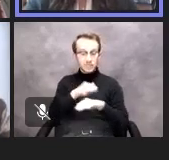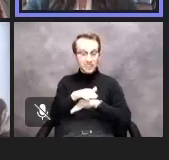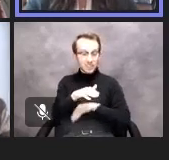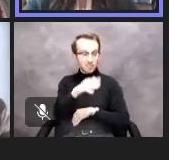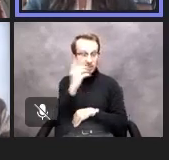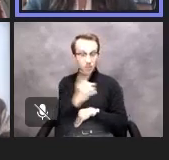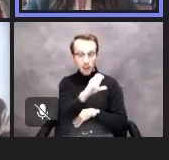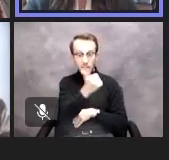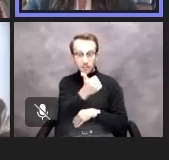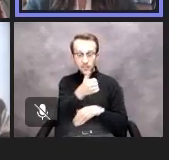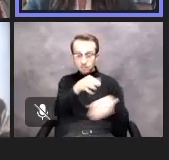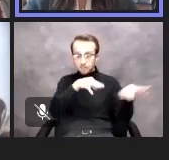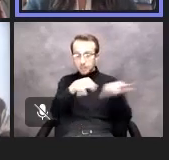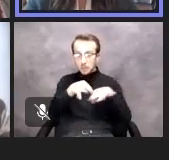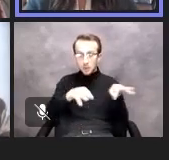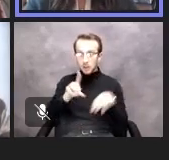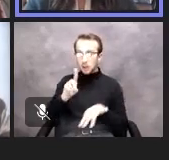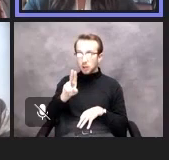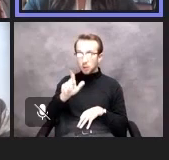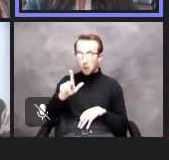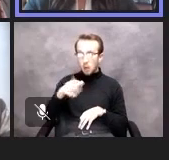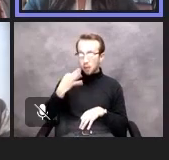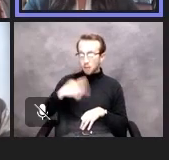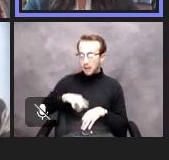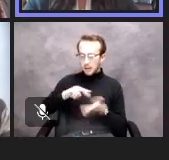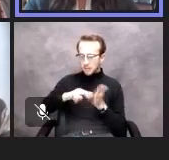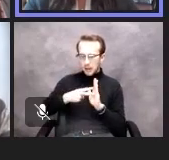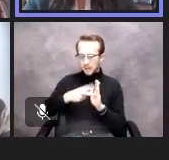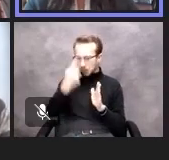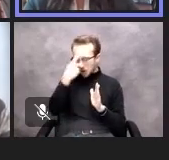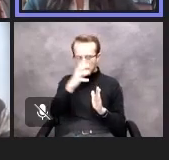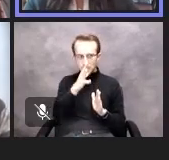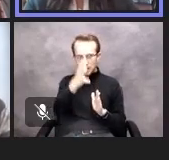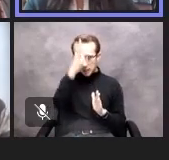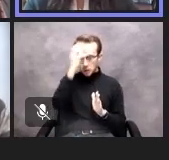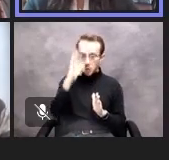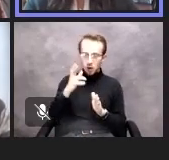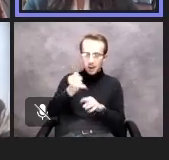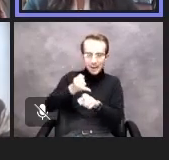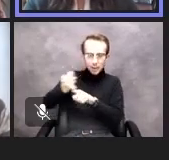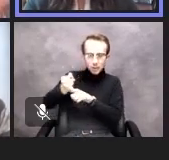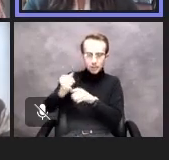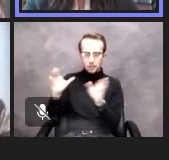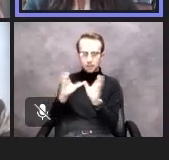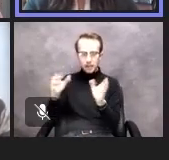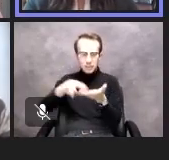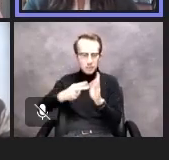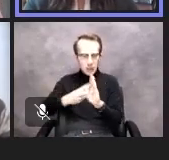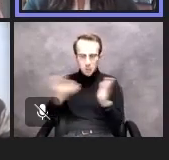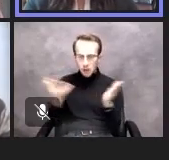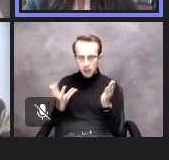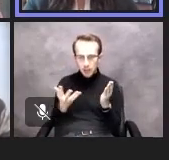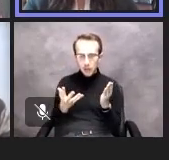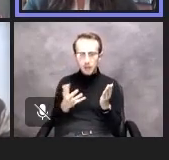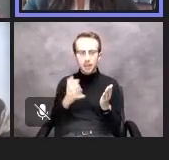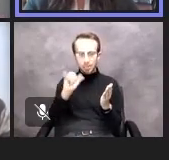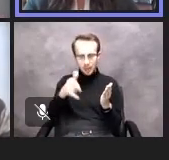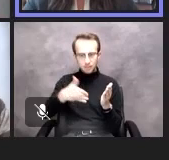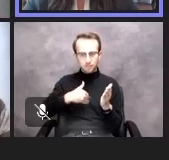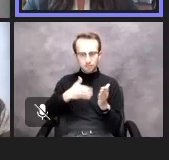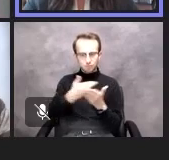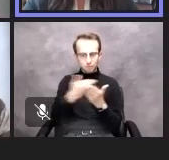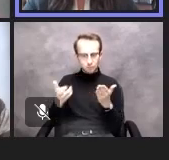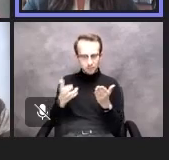dual credit is to a parent or what an industry certification is. As that is now